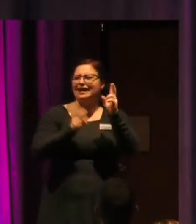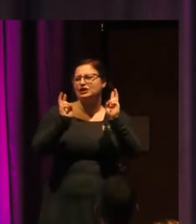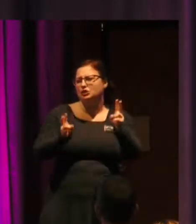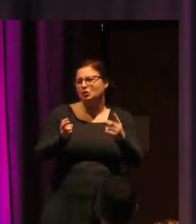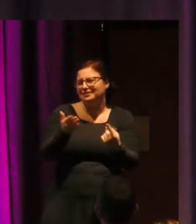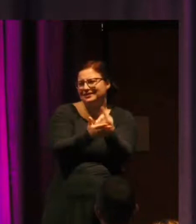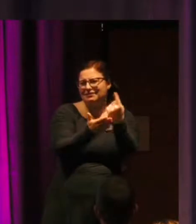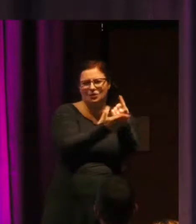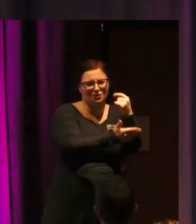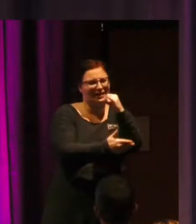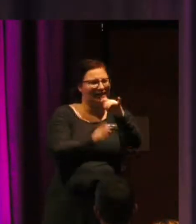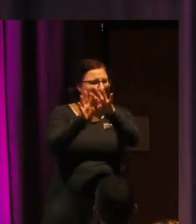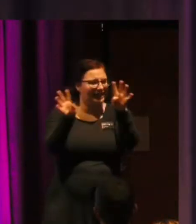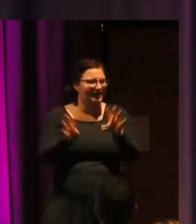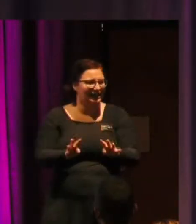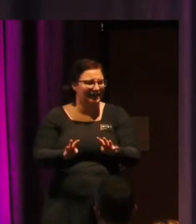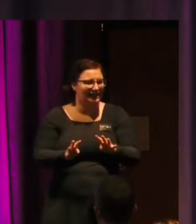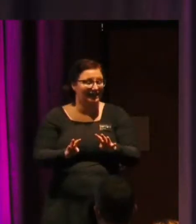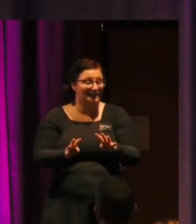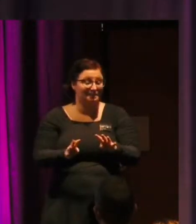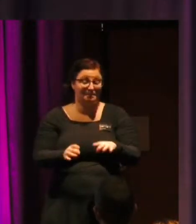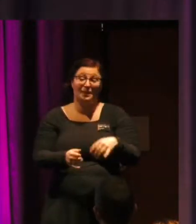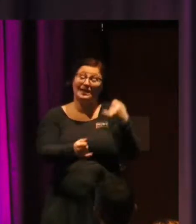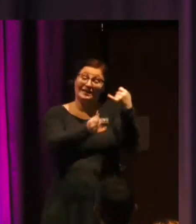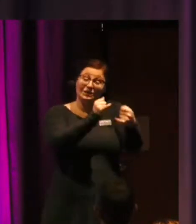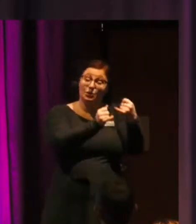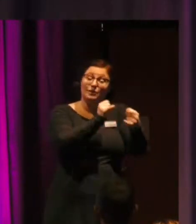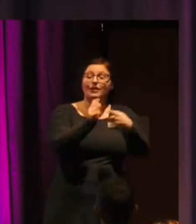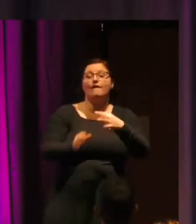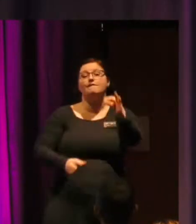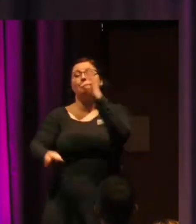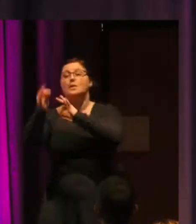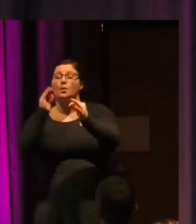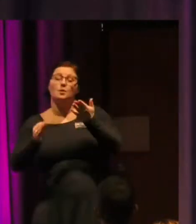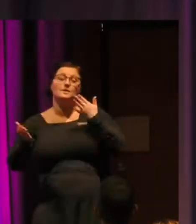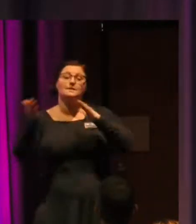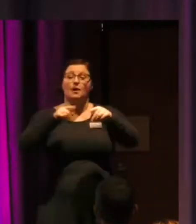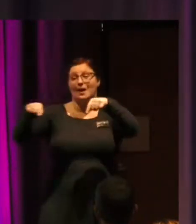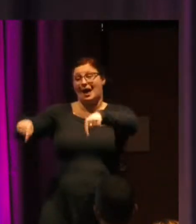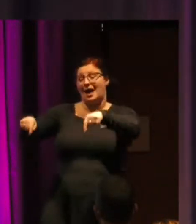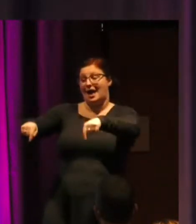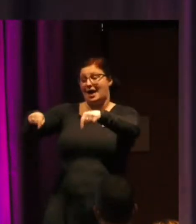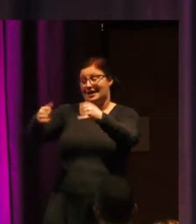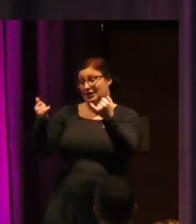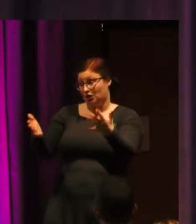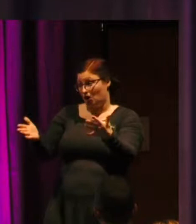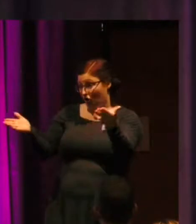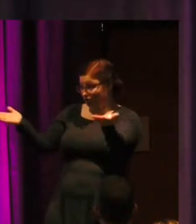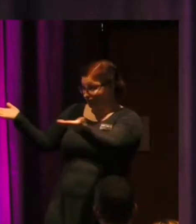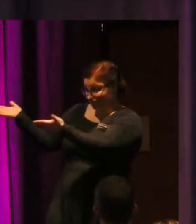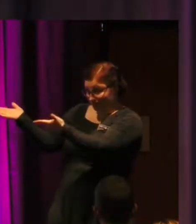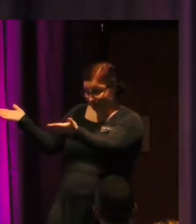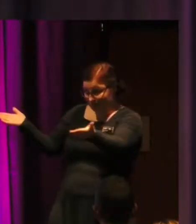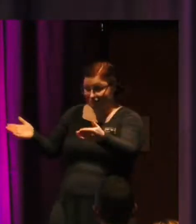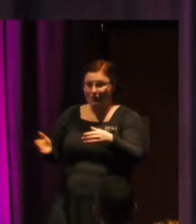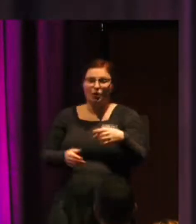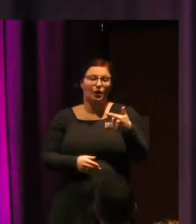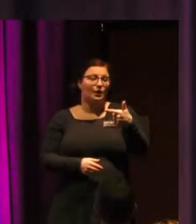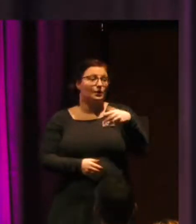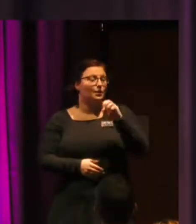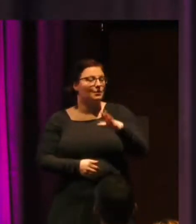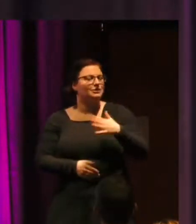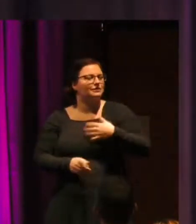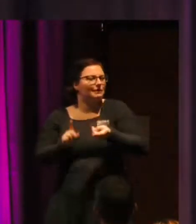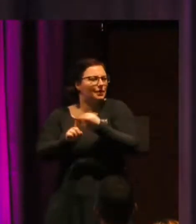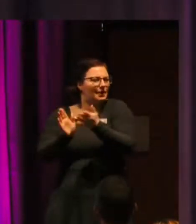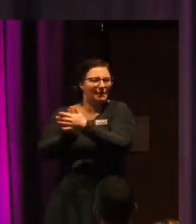We will have, at the end, a Q&A for you to ask your questions to our speakers. Maybe, Thomas, I can come to you first.